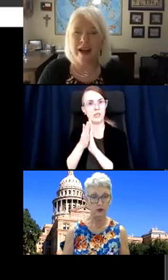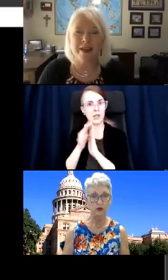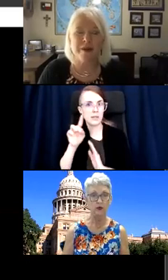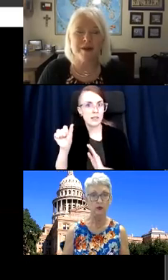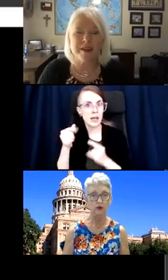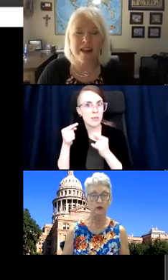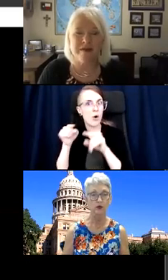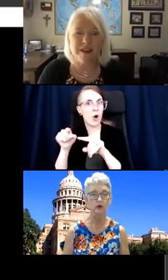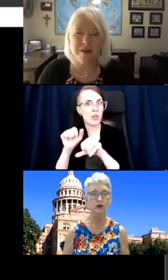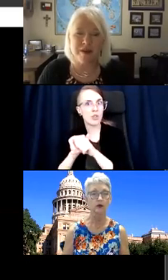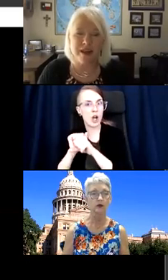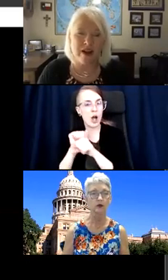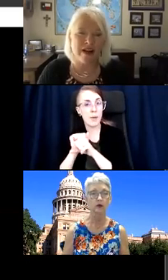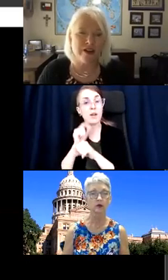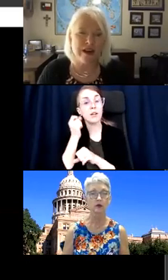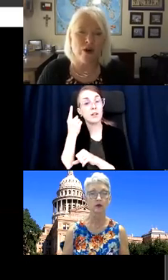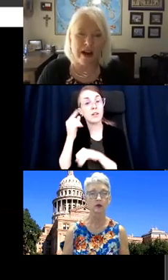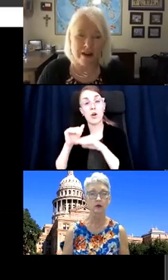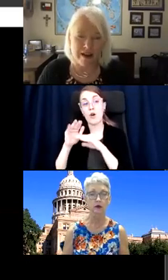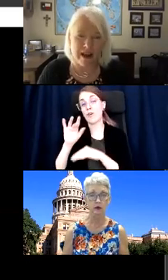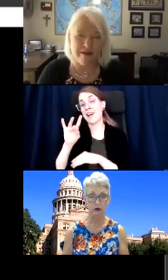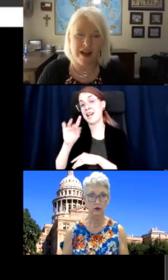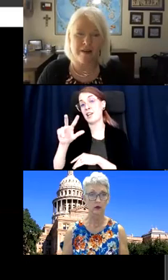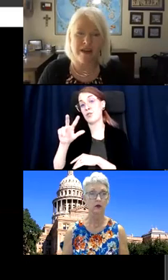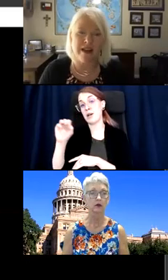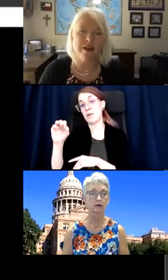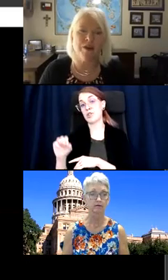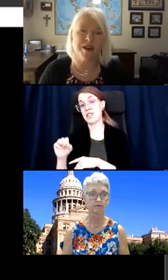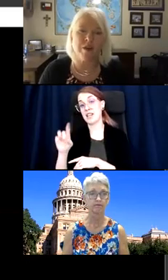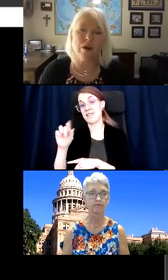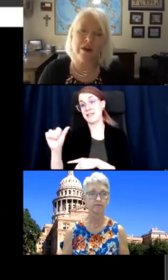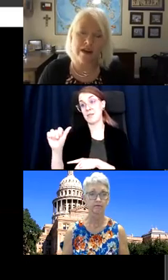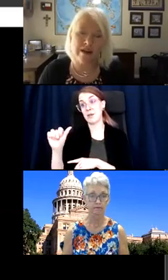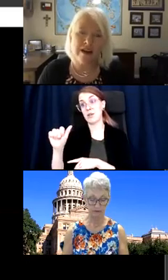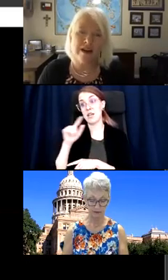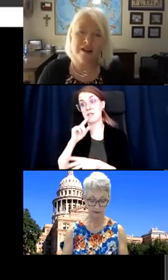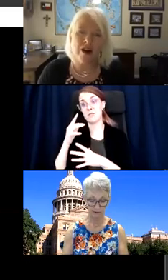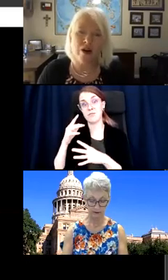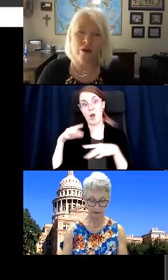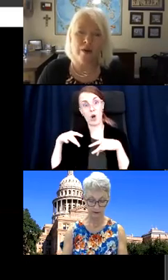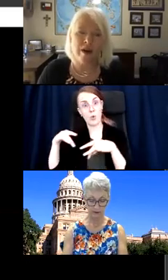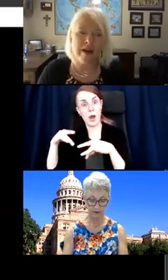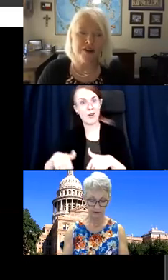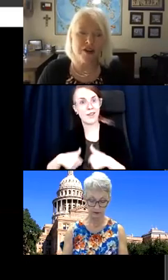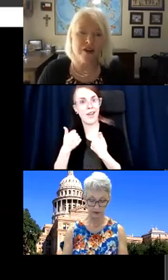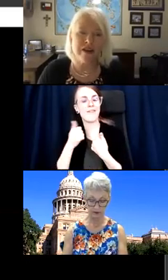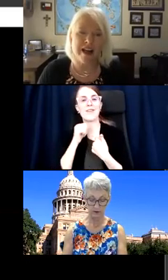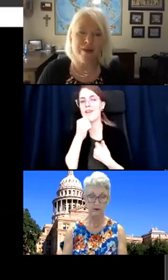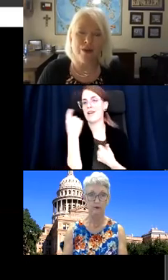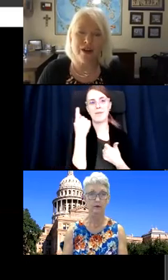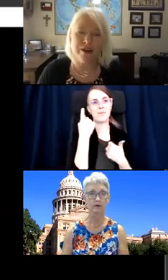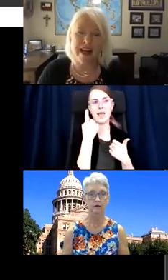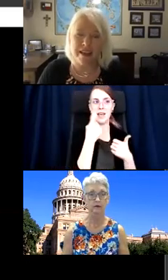over 83% of disabilities are actually acquired in life, not something that someone is born with. So we want to make sure